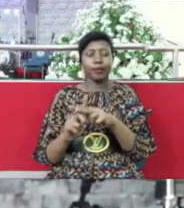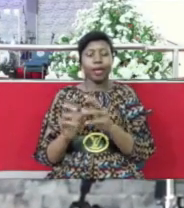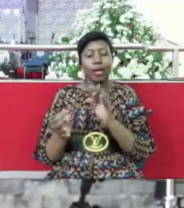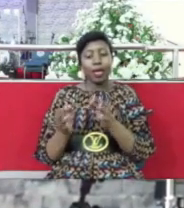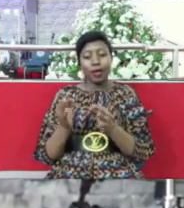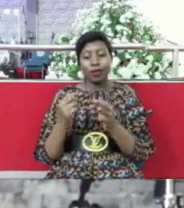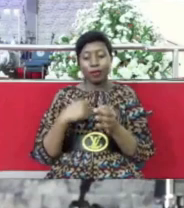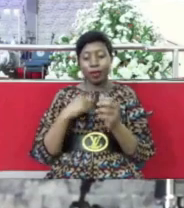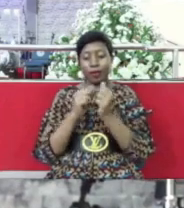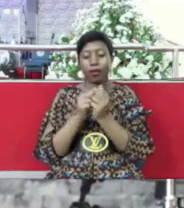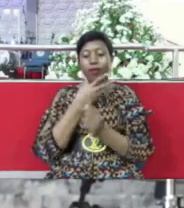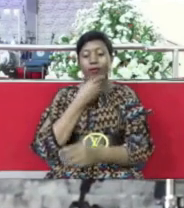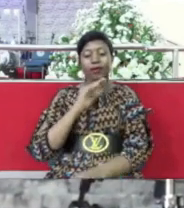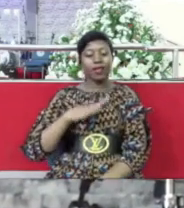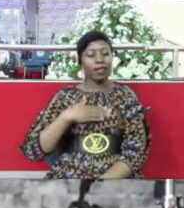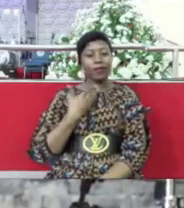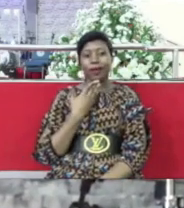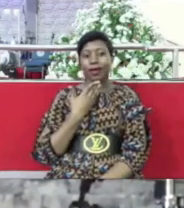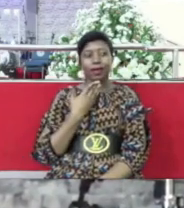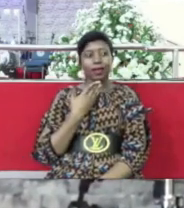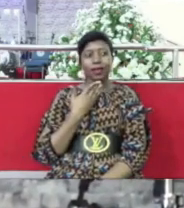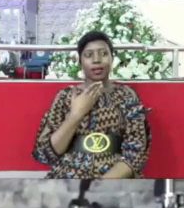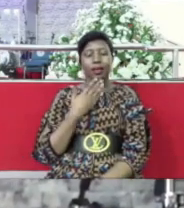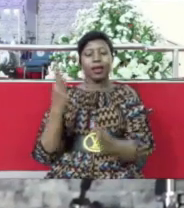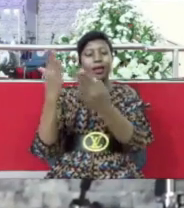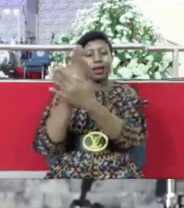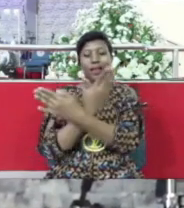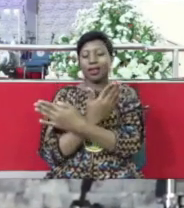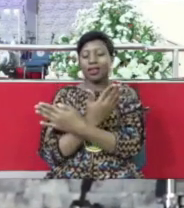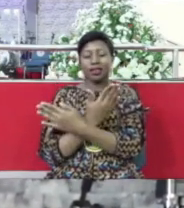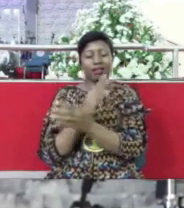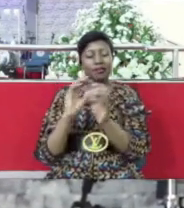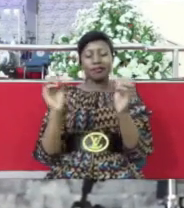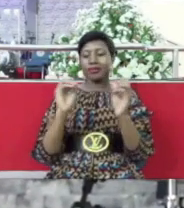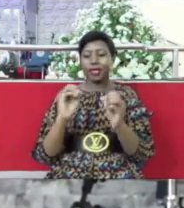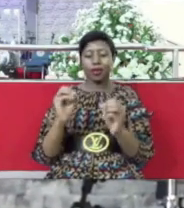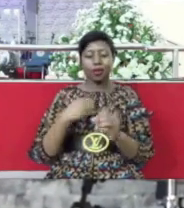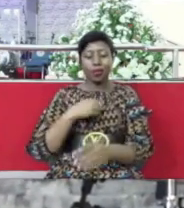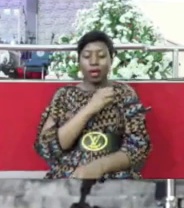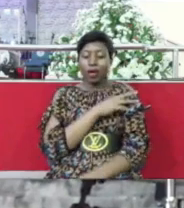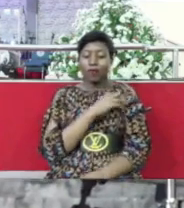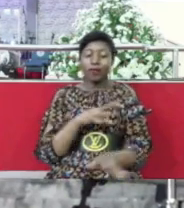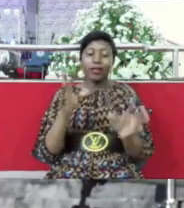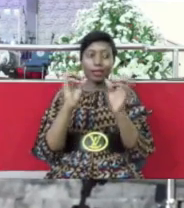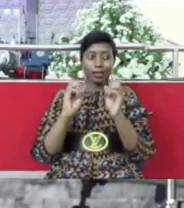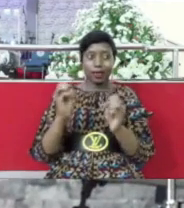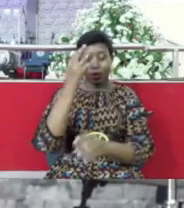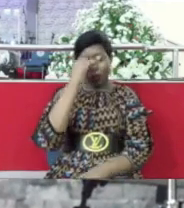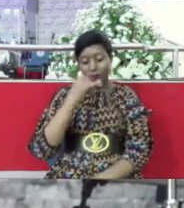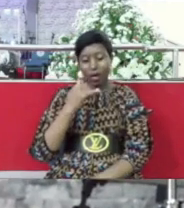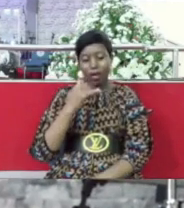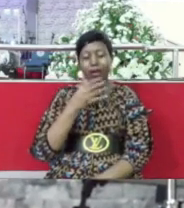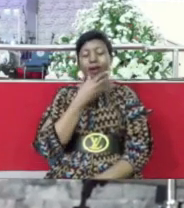father, there was no darkness that I could be afraid of because I was being held by my father. There